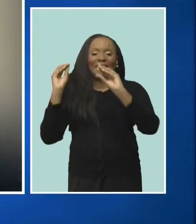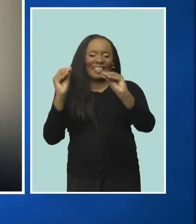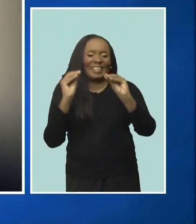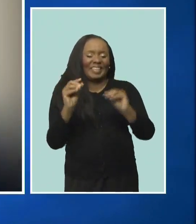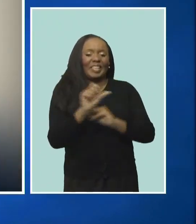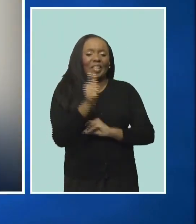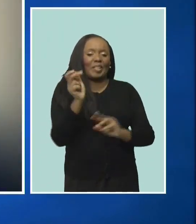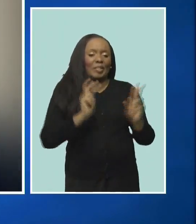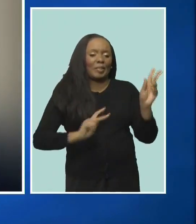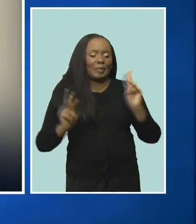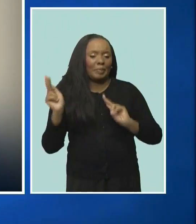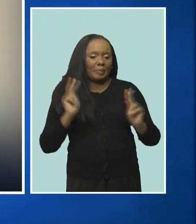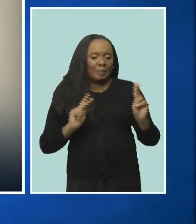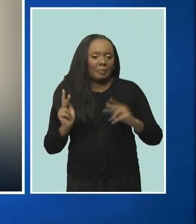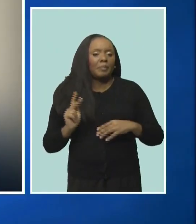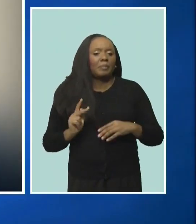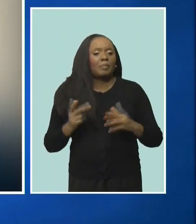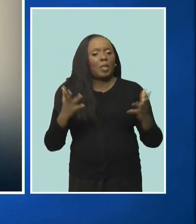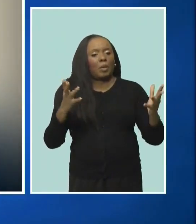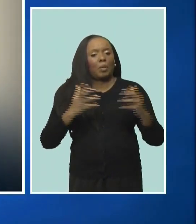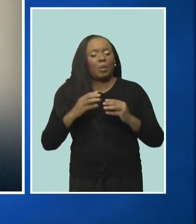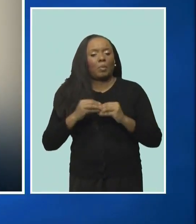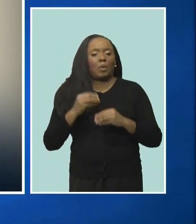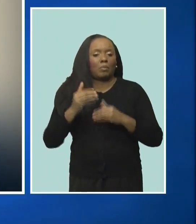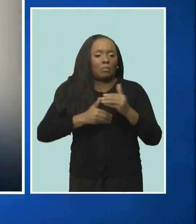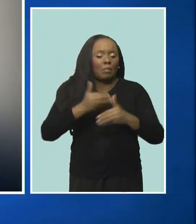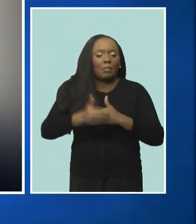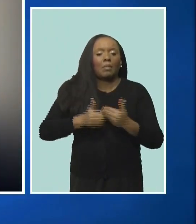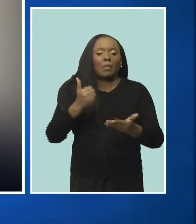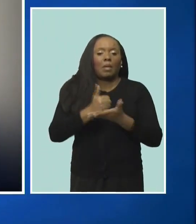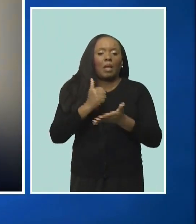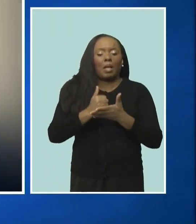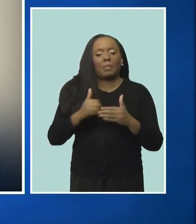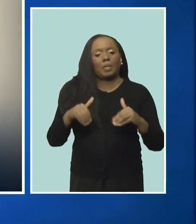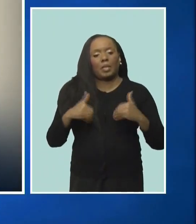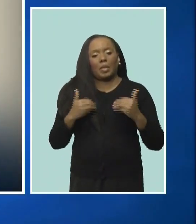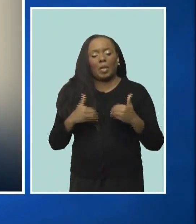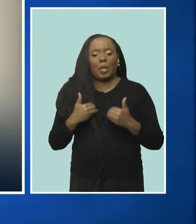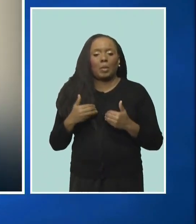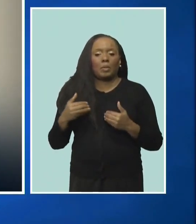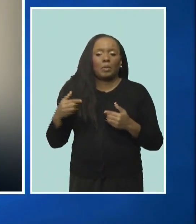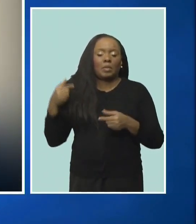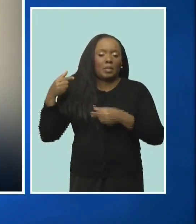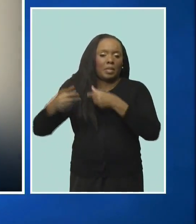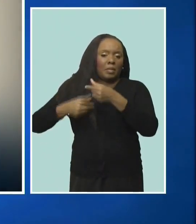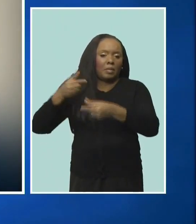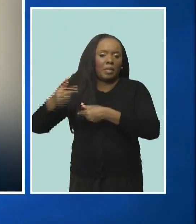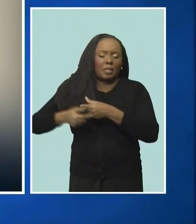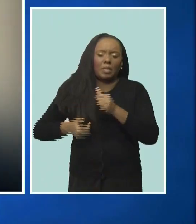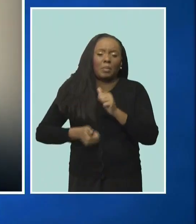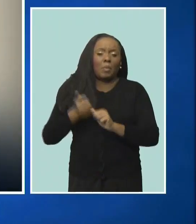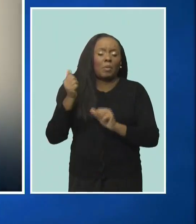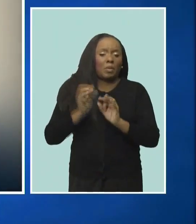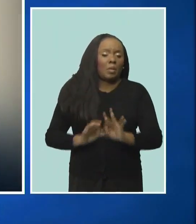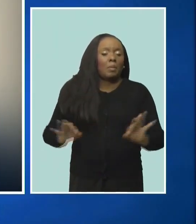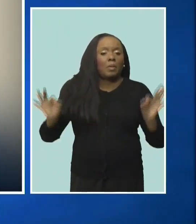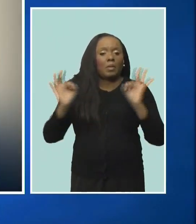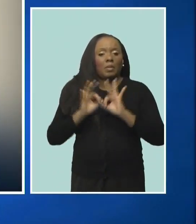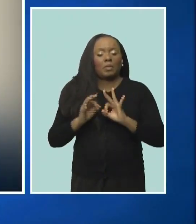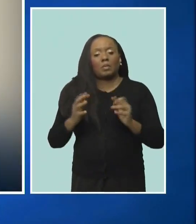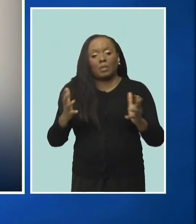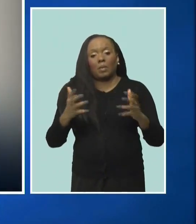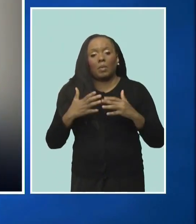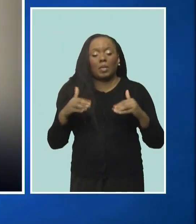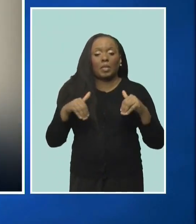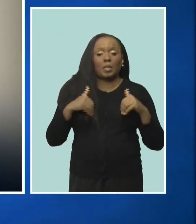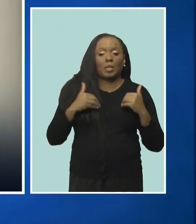will continue progressing and help with the younger generation, because that is the most important thing right now. Make sure that our younger